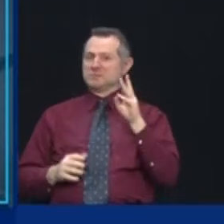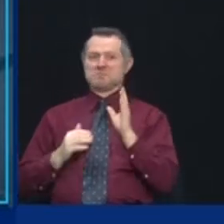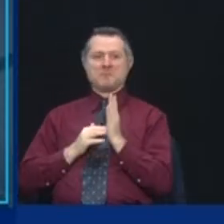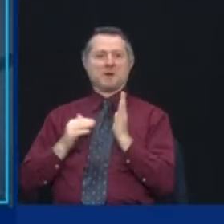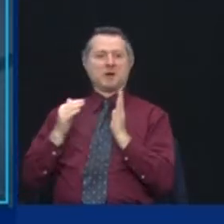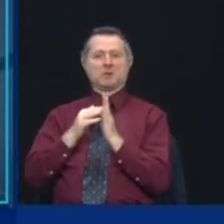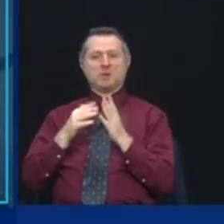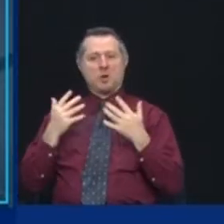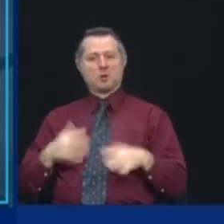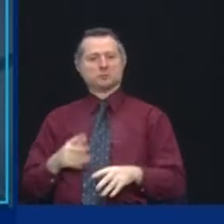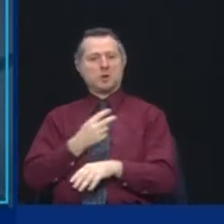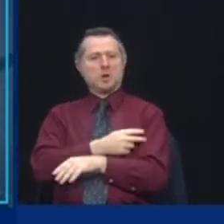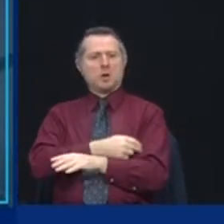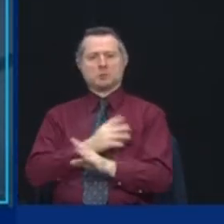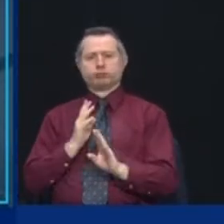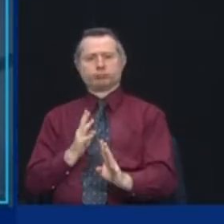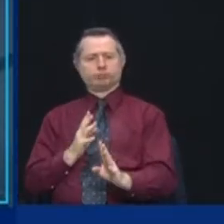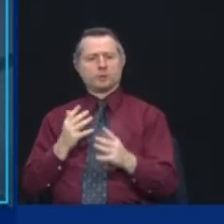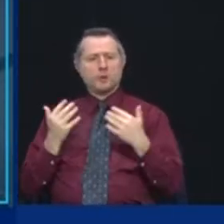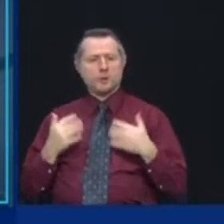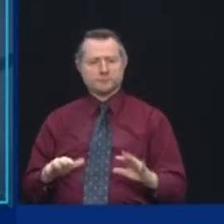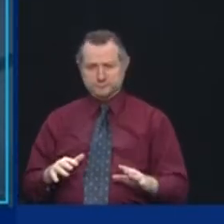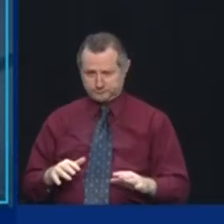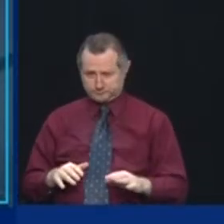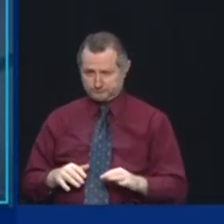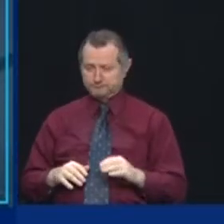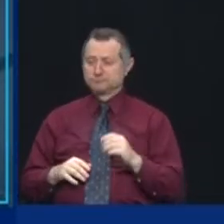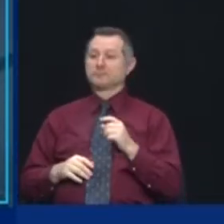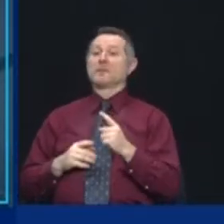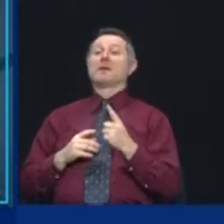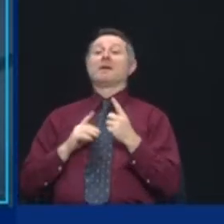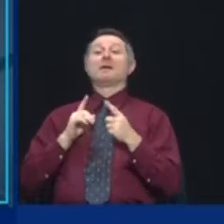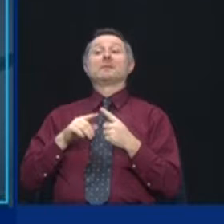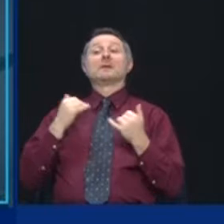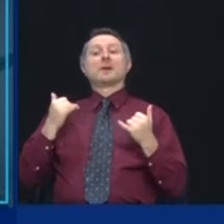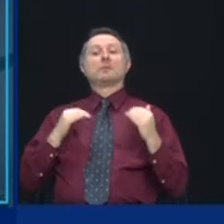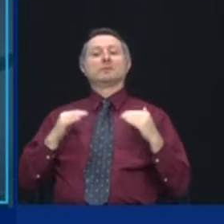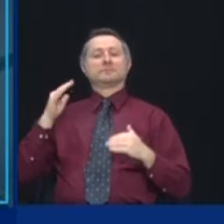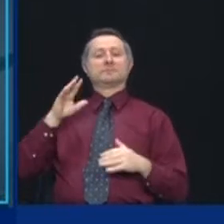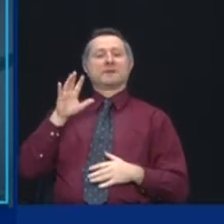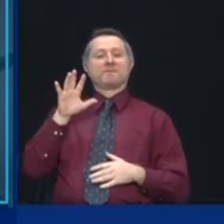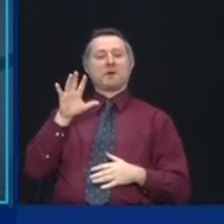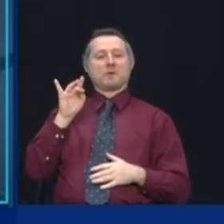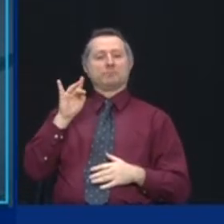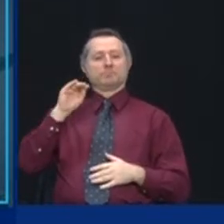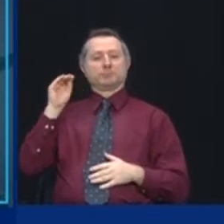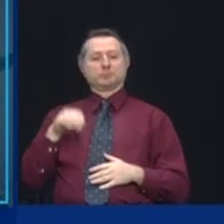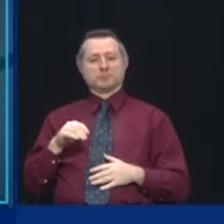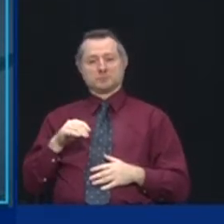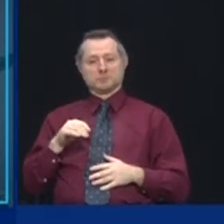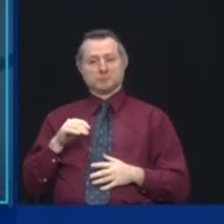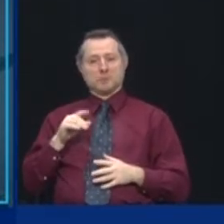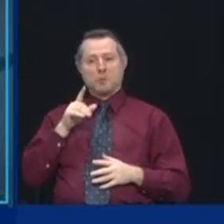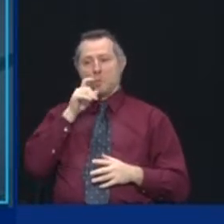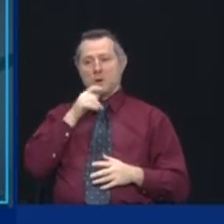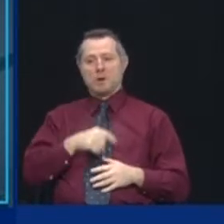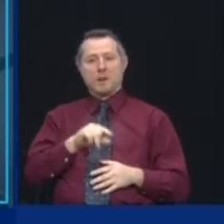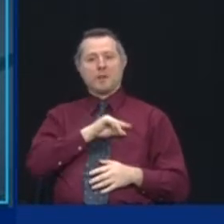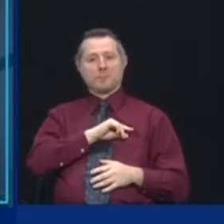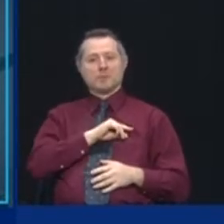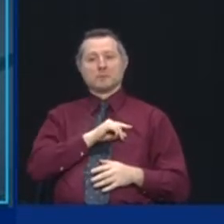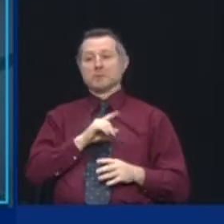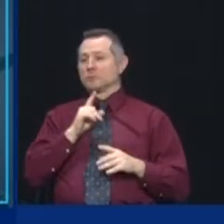arms. We are at 58% of the eligible population, not of the